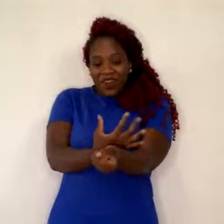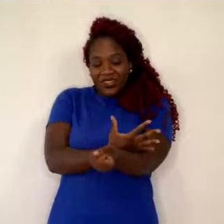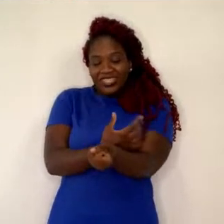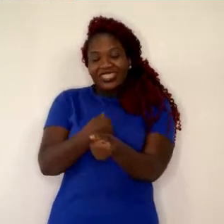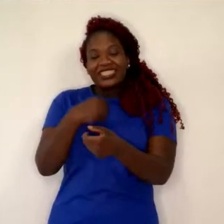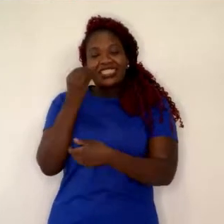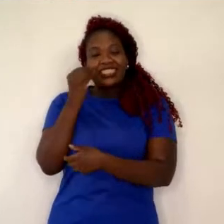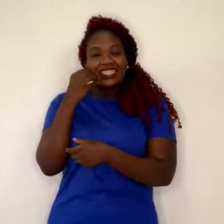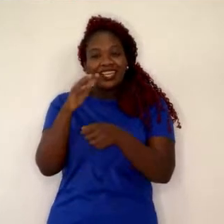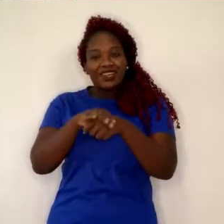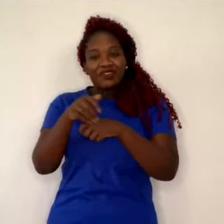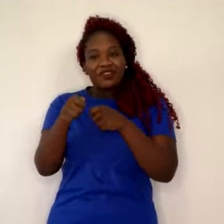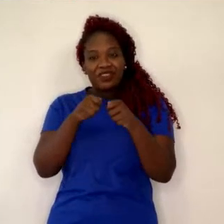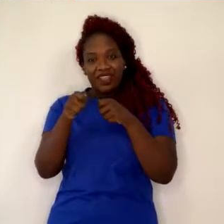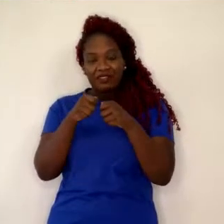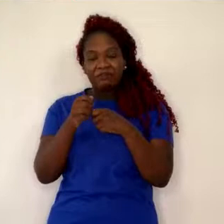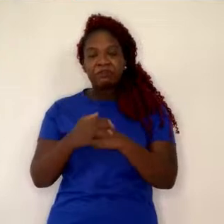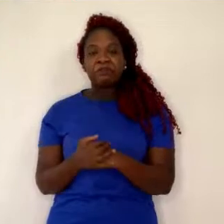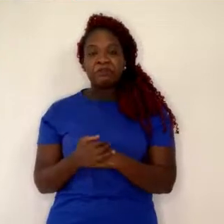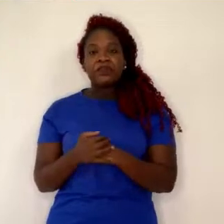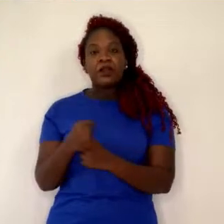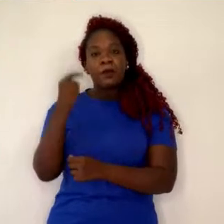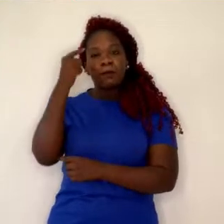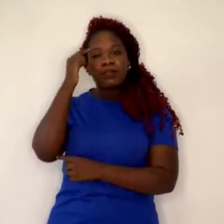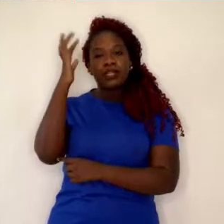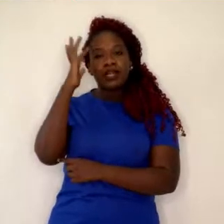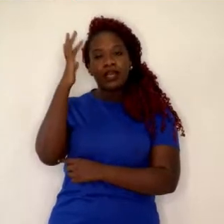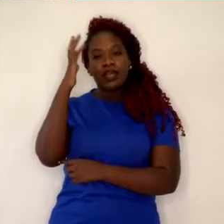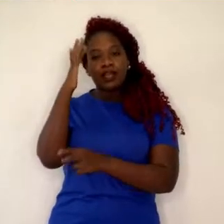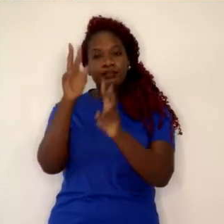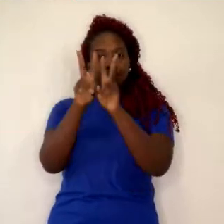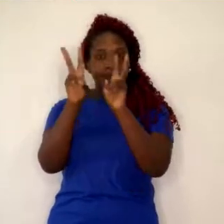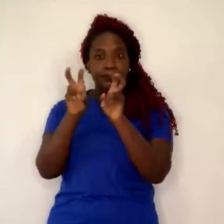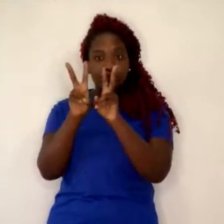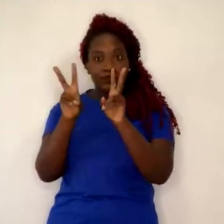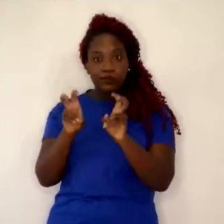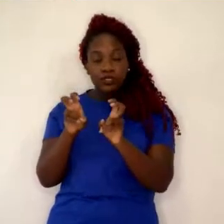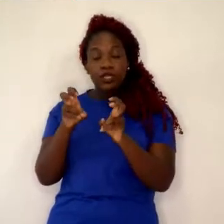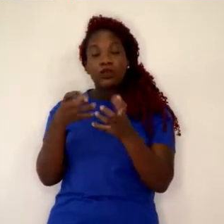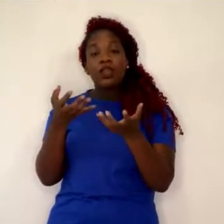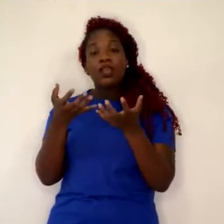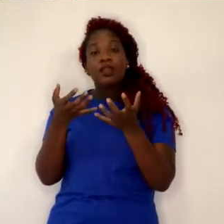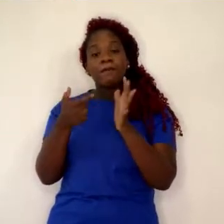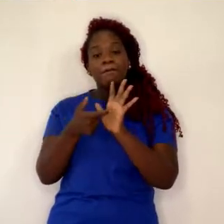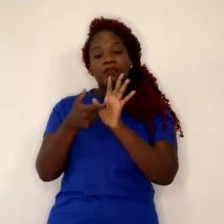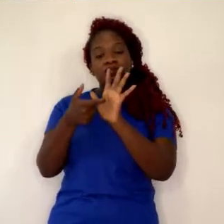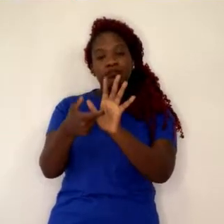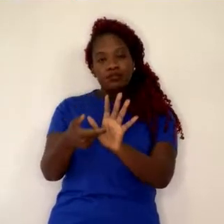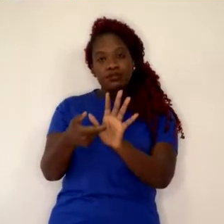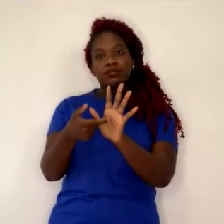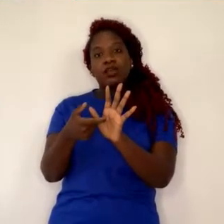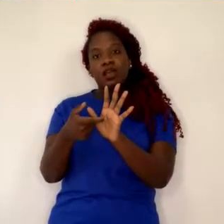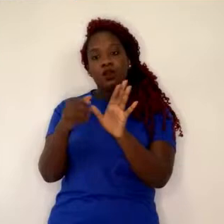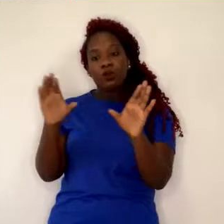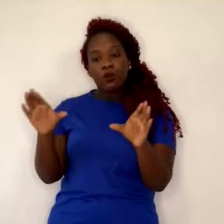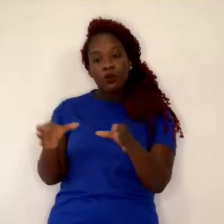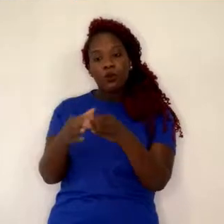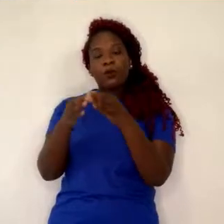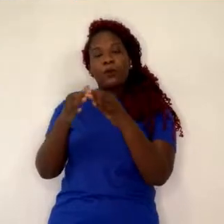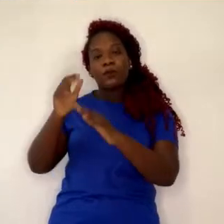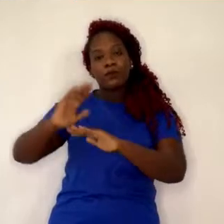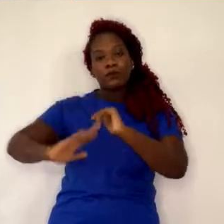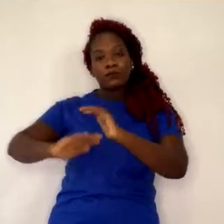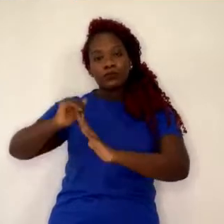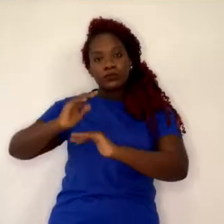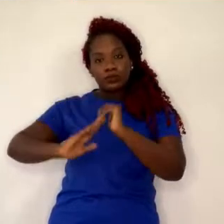start this panel about education and social inequality in Brazil. And I would like to introduce